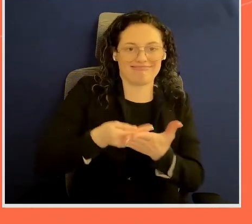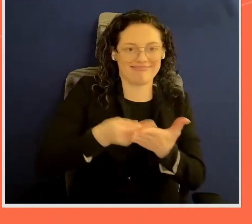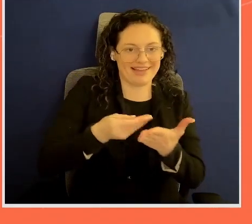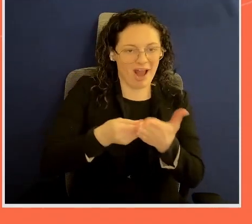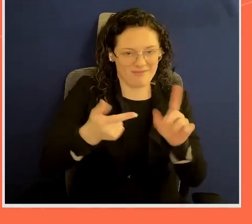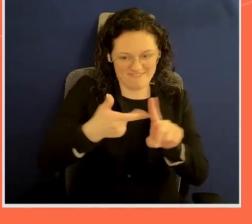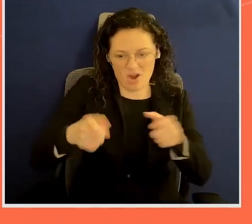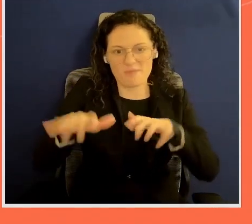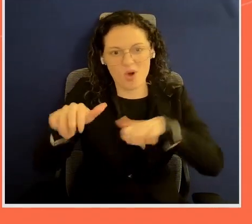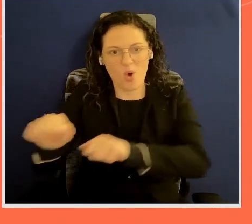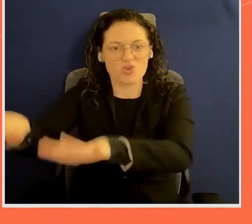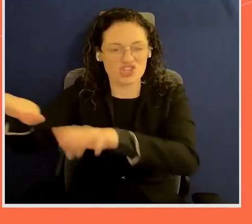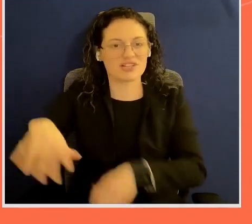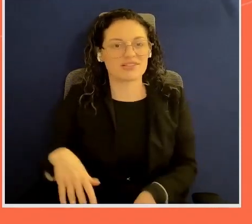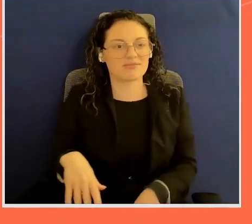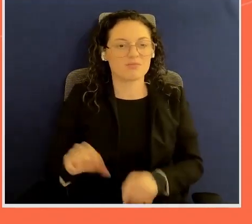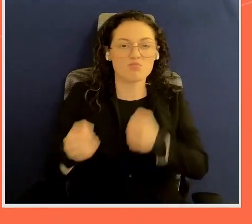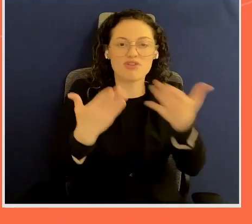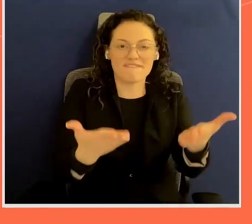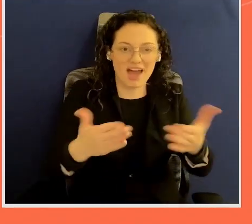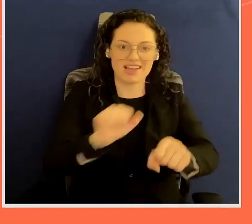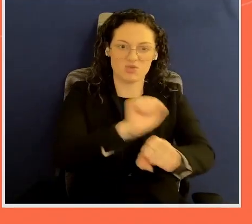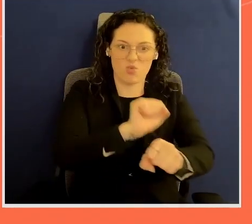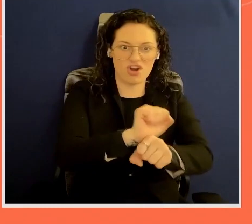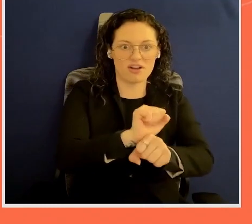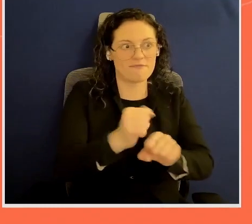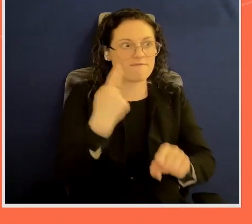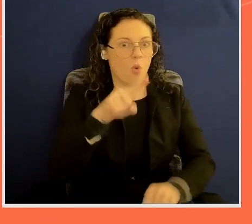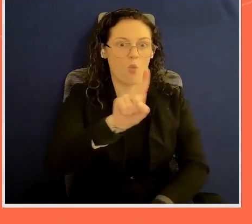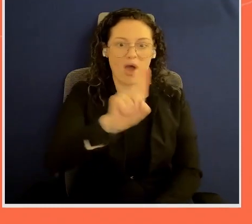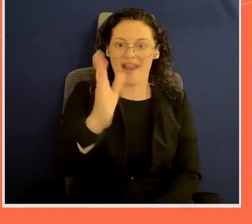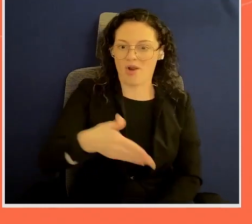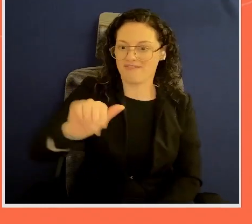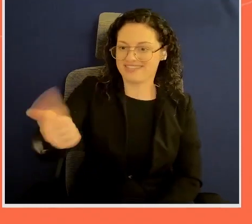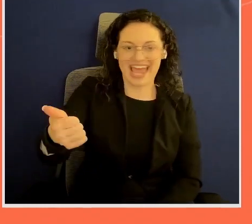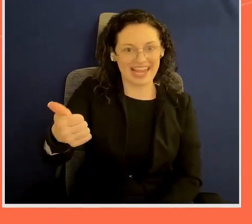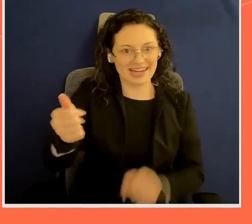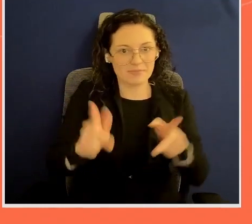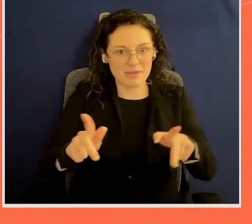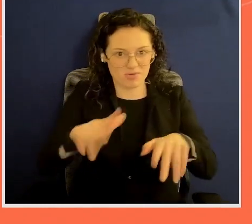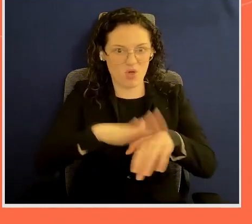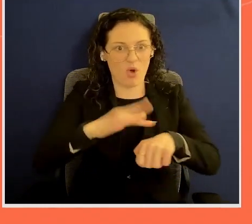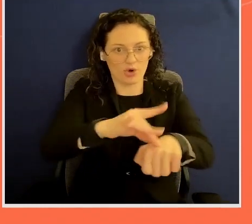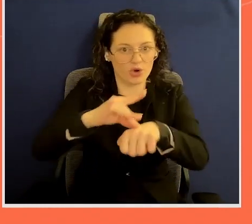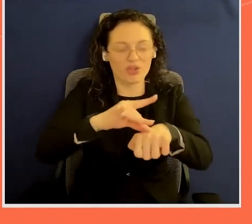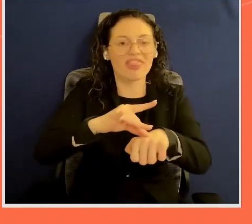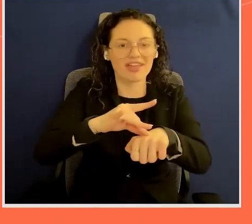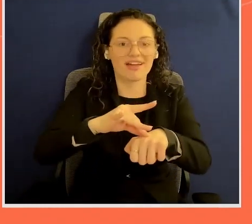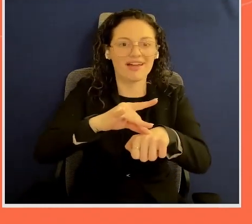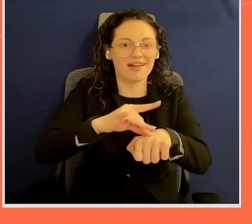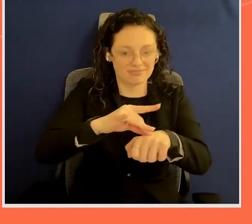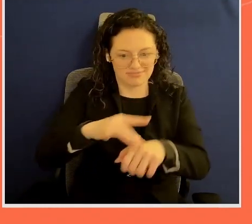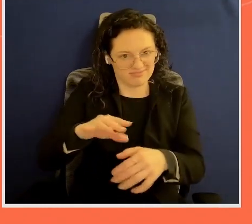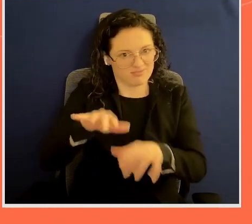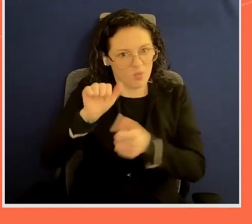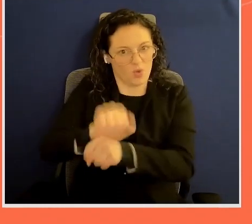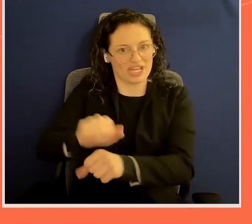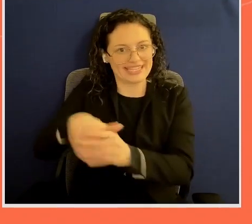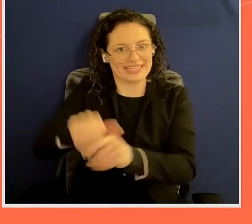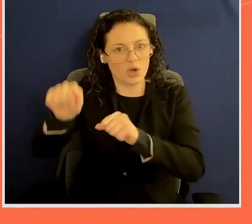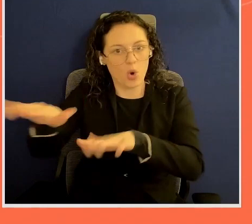first modern law that established the spirit of the bull was the Nguruguit Wildlife